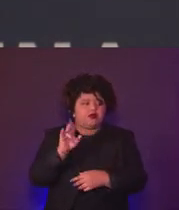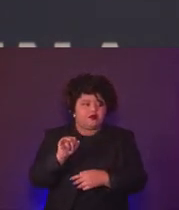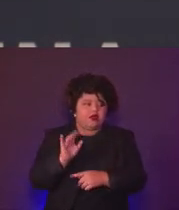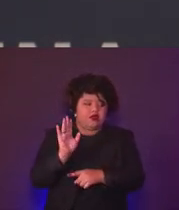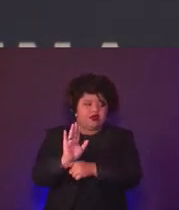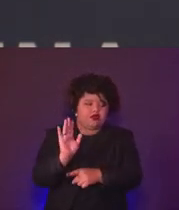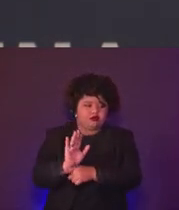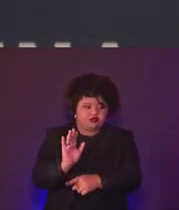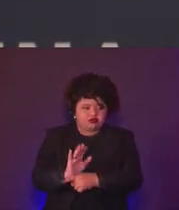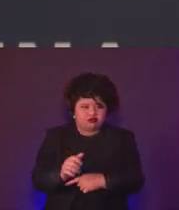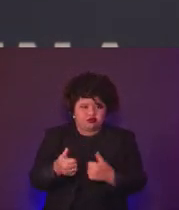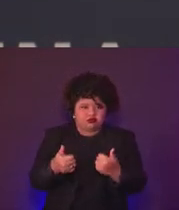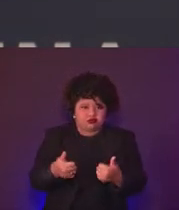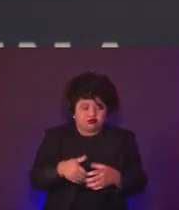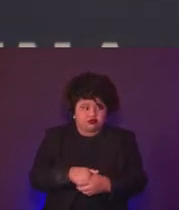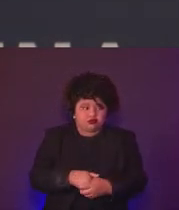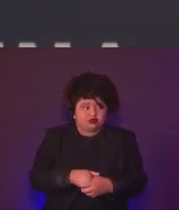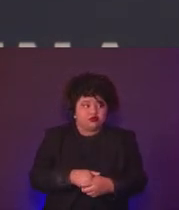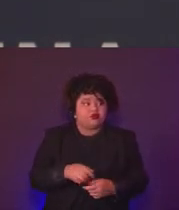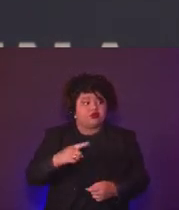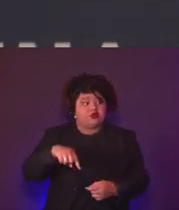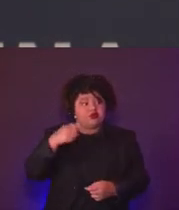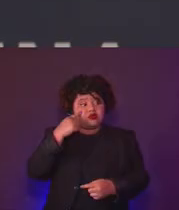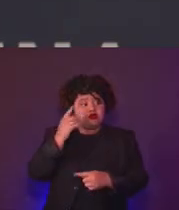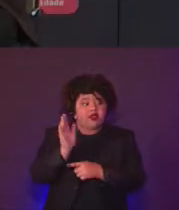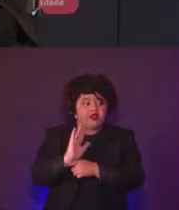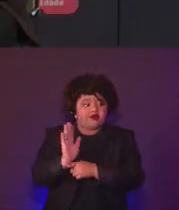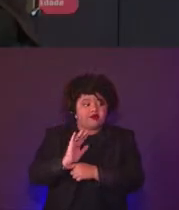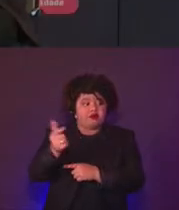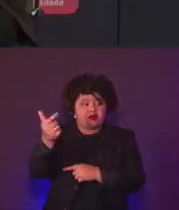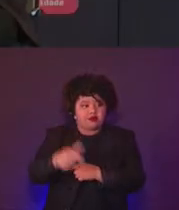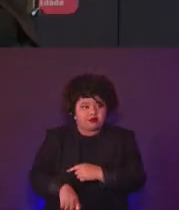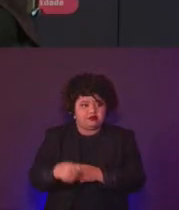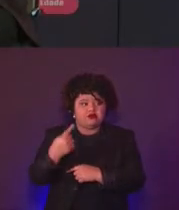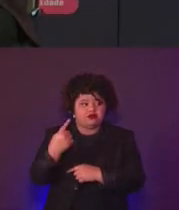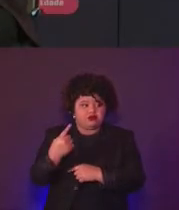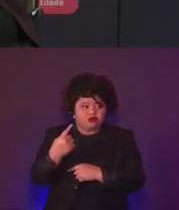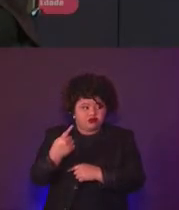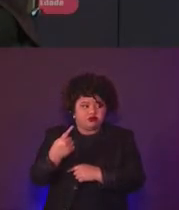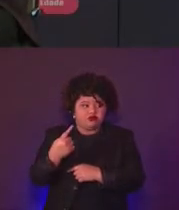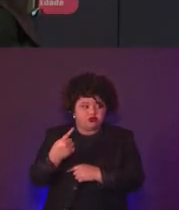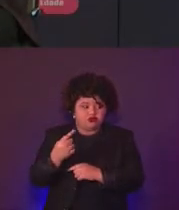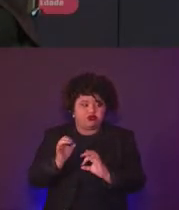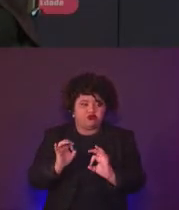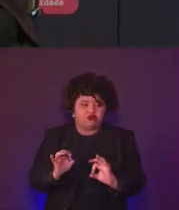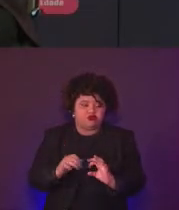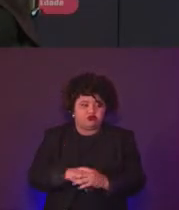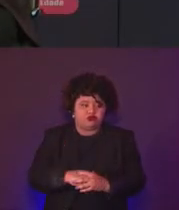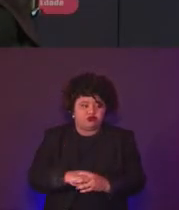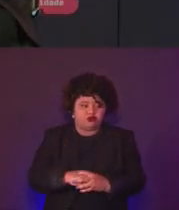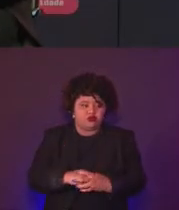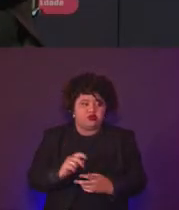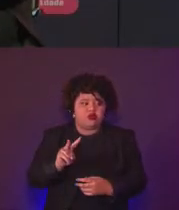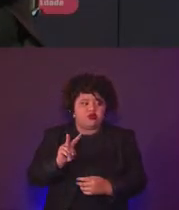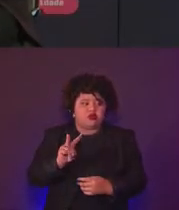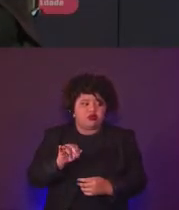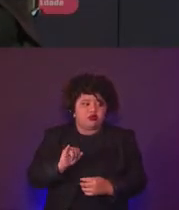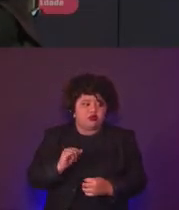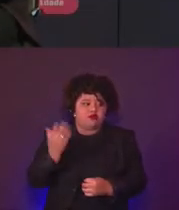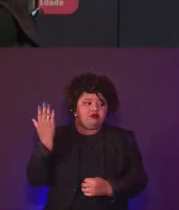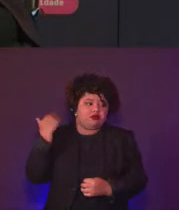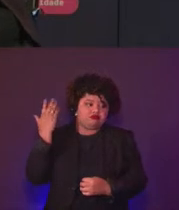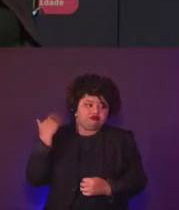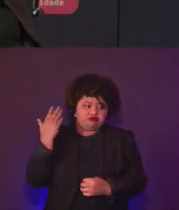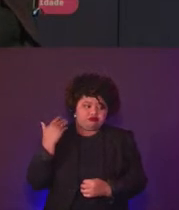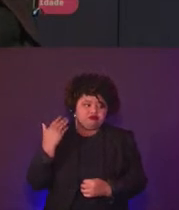them. Let's see the video, but this video especially came this afternoon, after